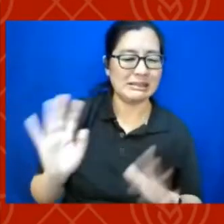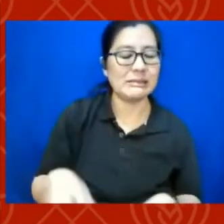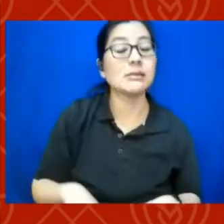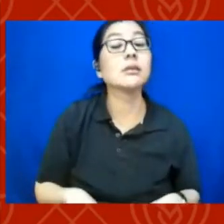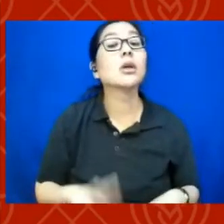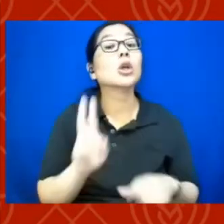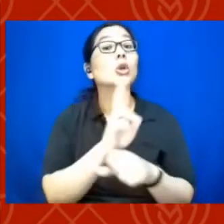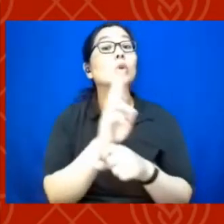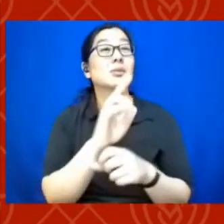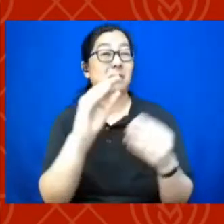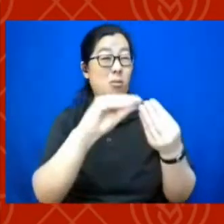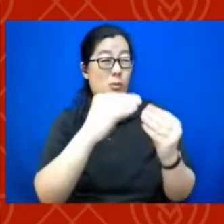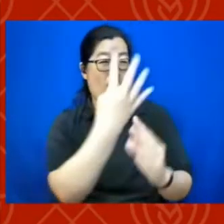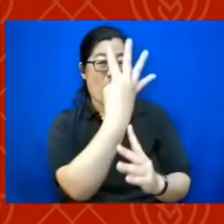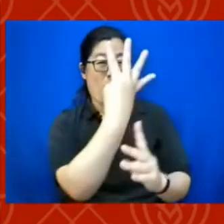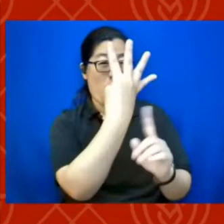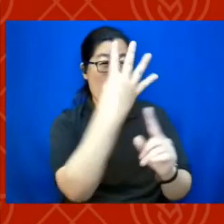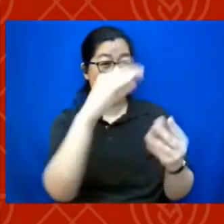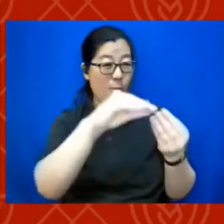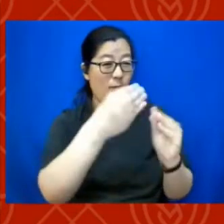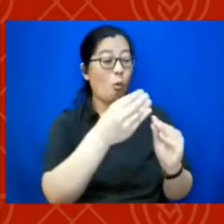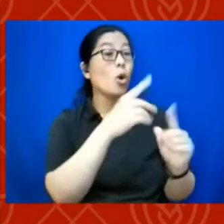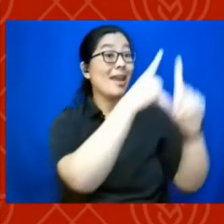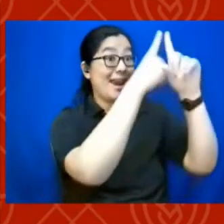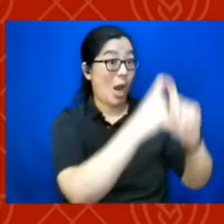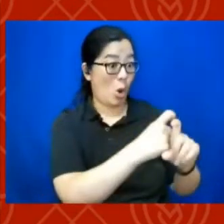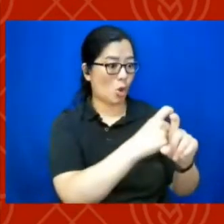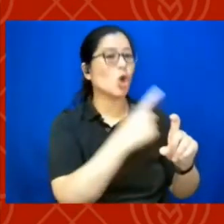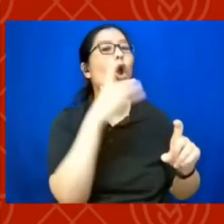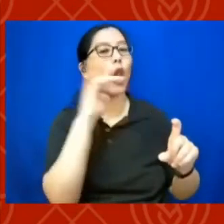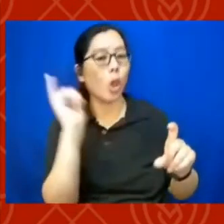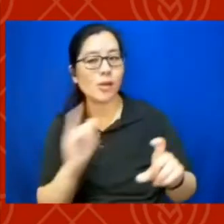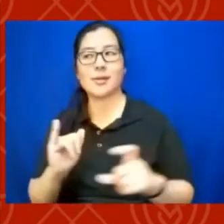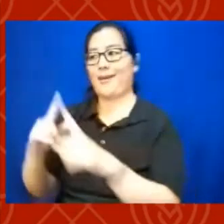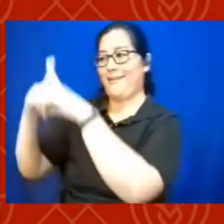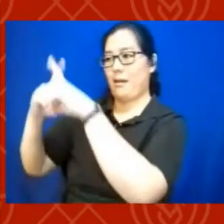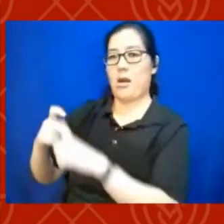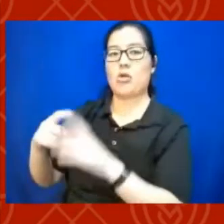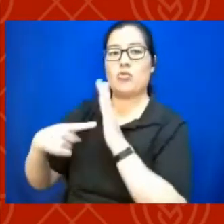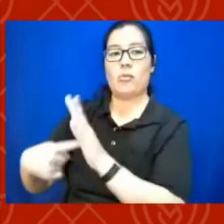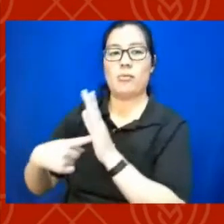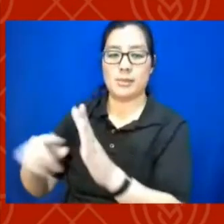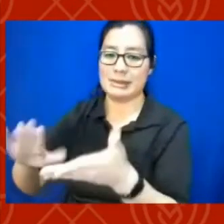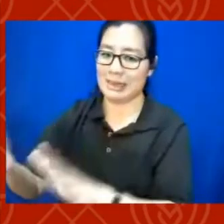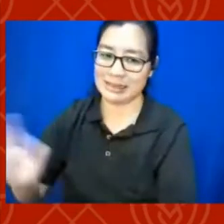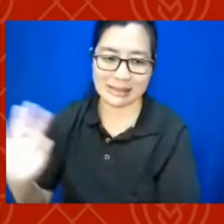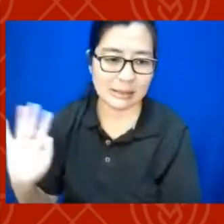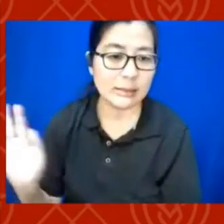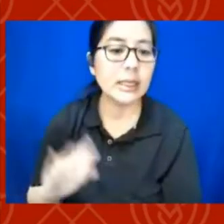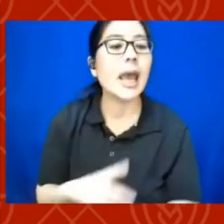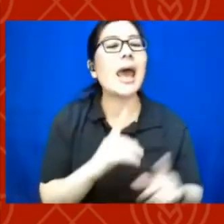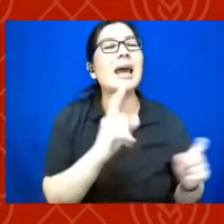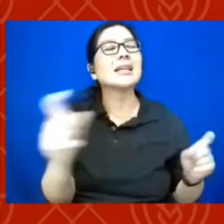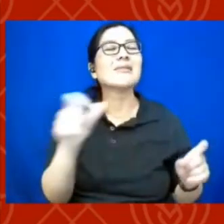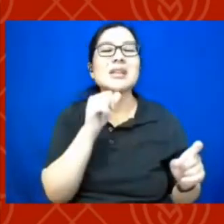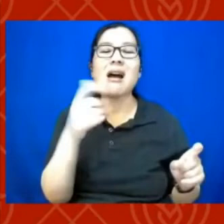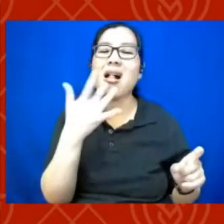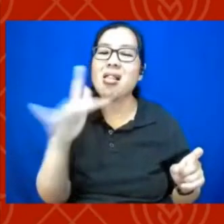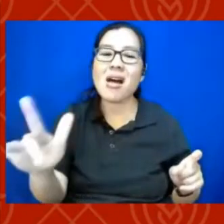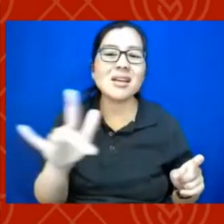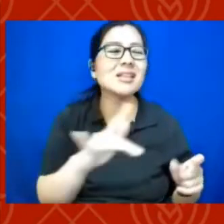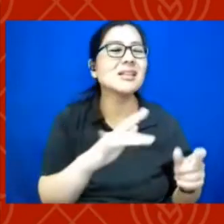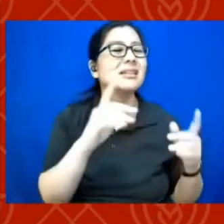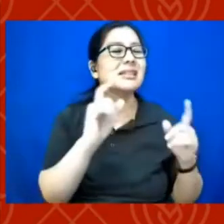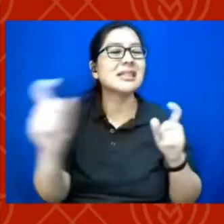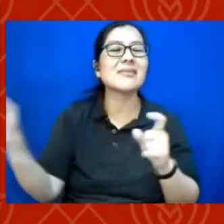death, crying, because then you're going to cry for the whole year, and giving unlucky gifts like shoes, sharp objects, or